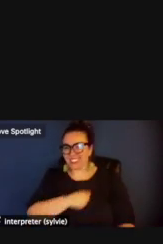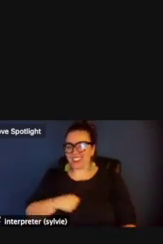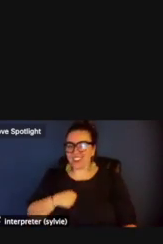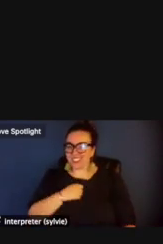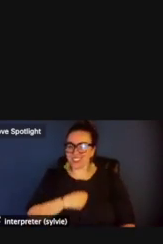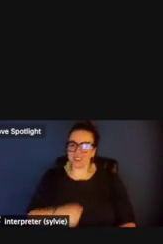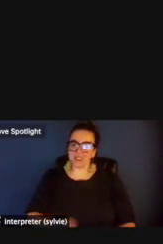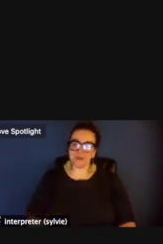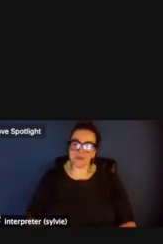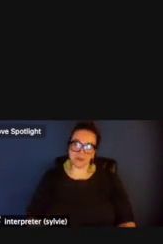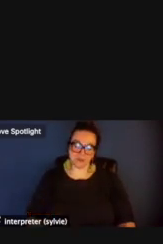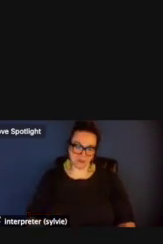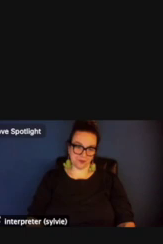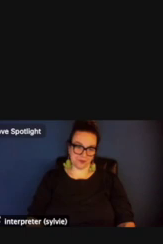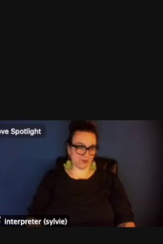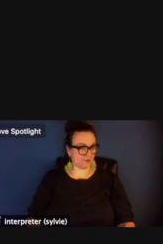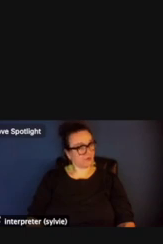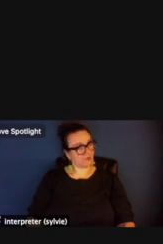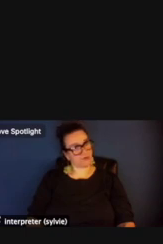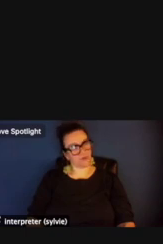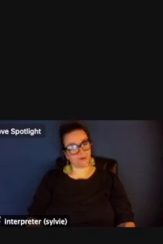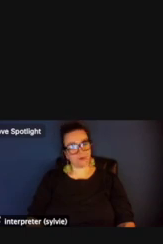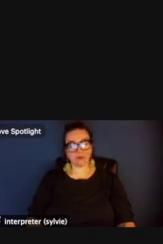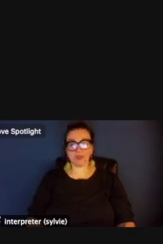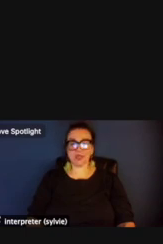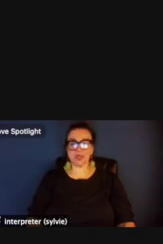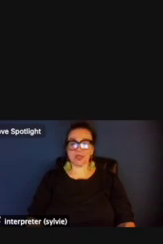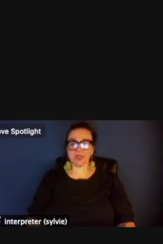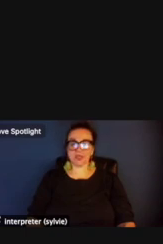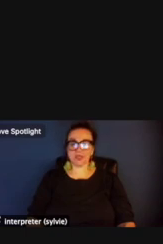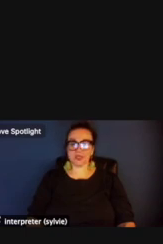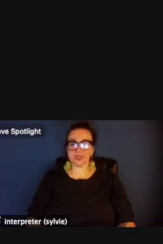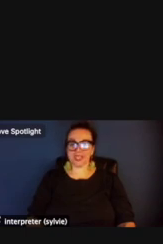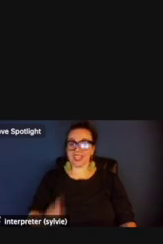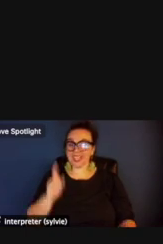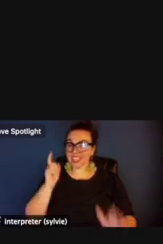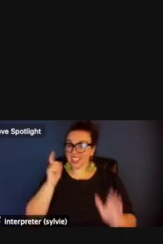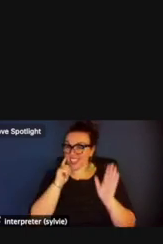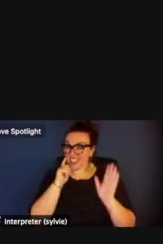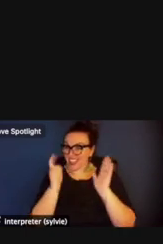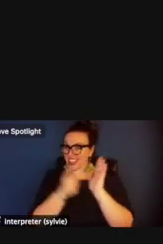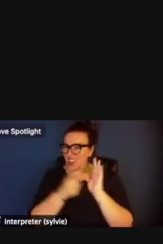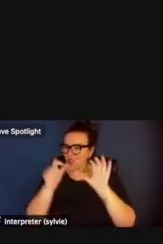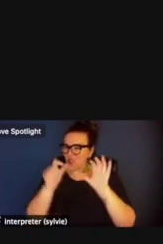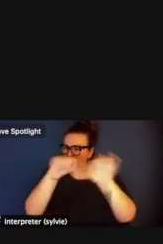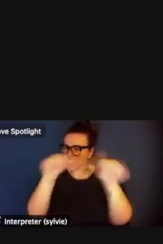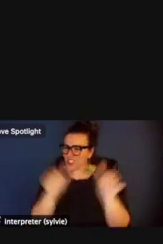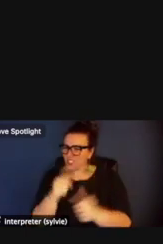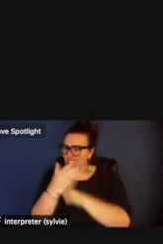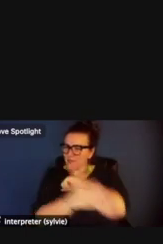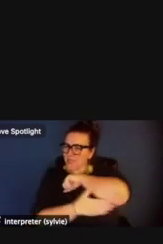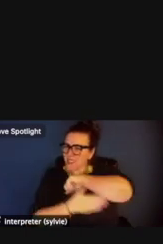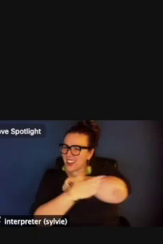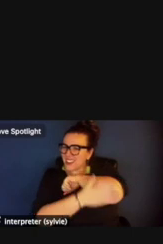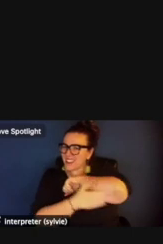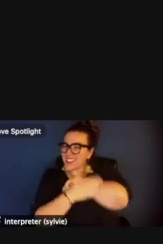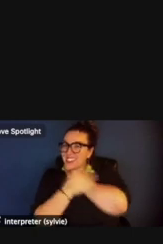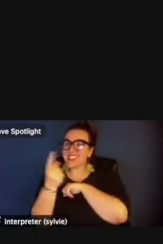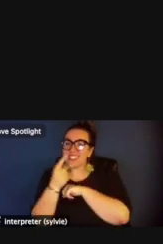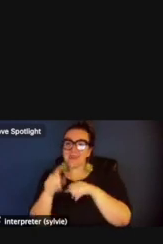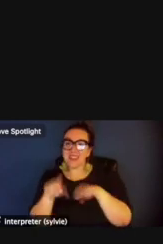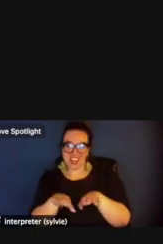Oh, okay. But anyway, I was saying, can you tell what shape the country is in? It's something that you wear on your